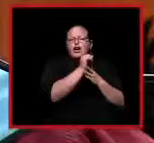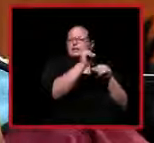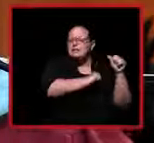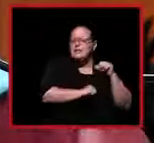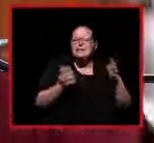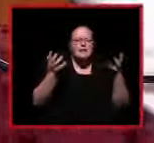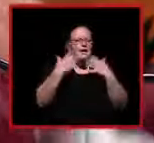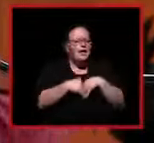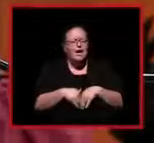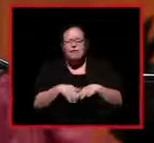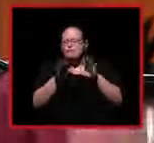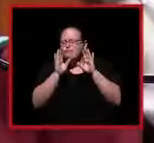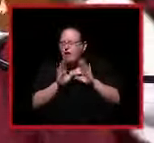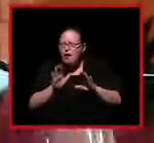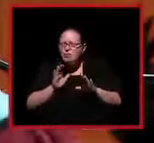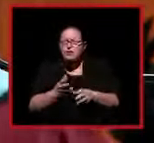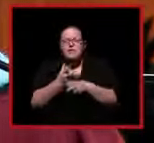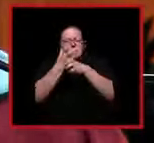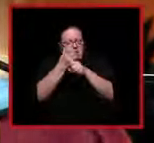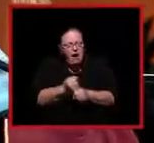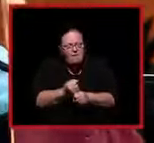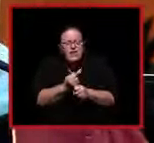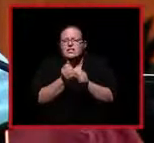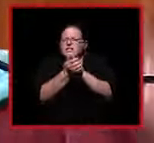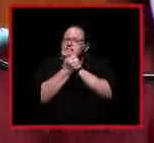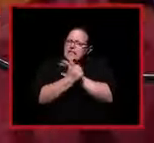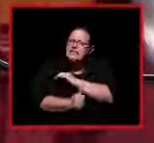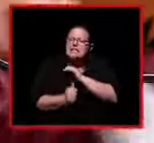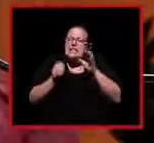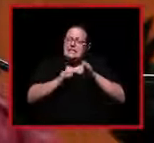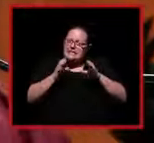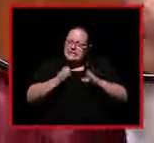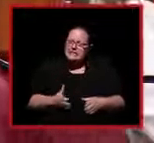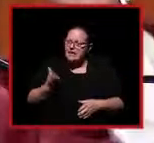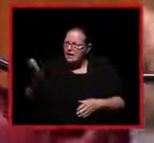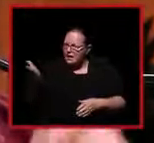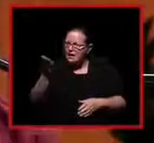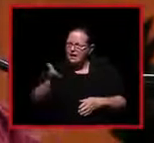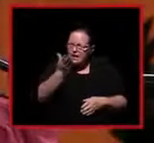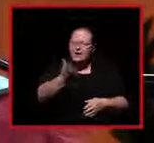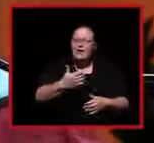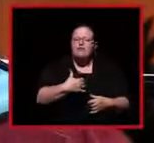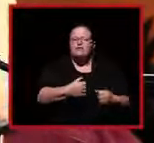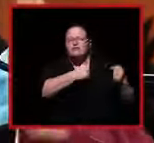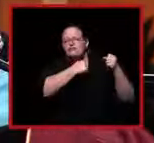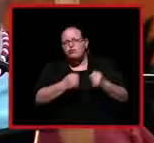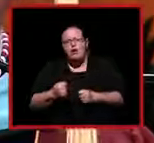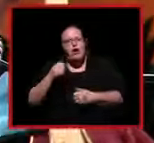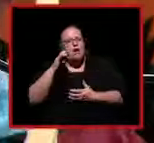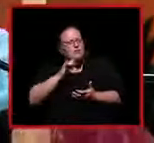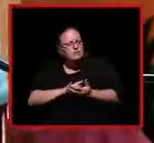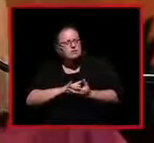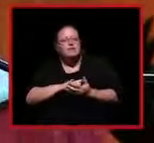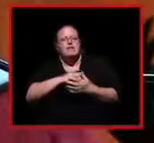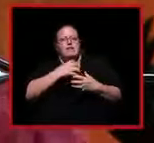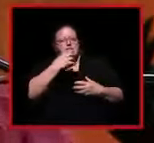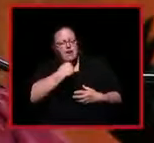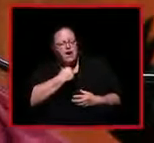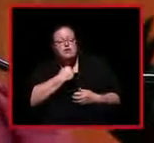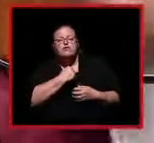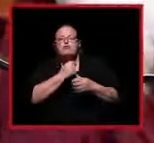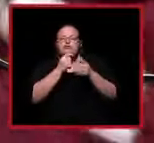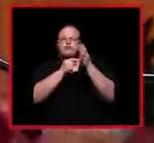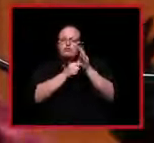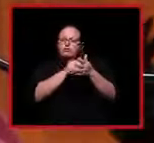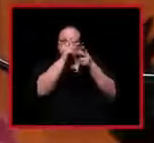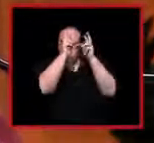a marketable, competent, and highly skilled citizen. One who possesses strong core values, treats the world with